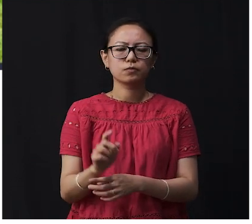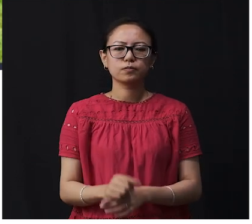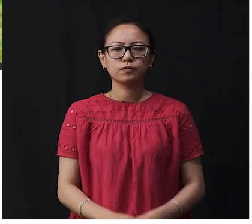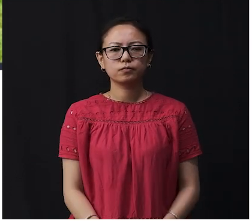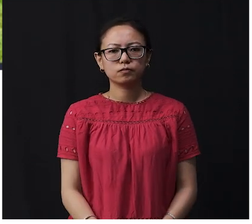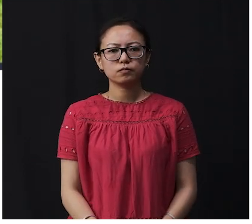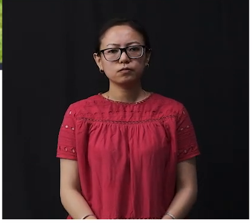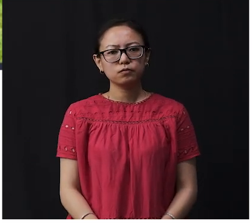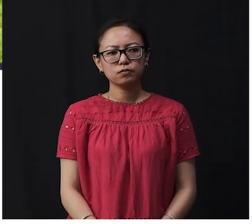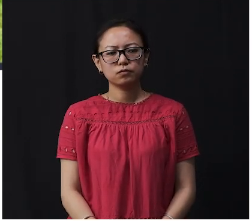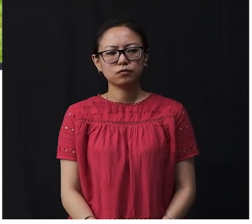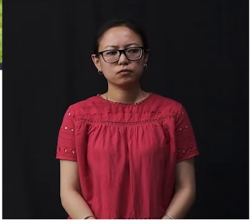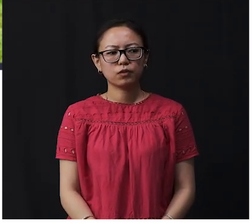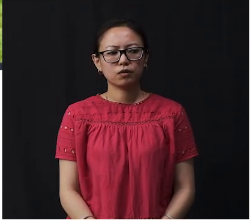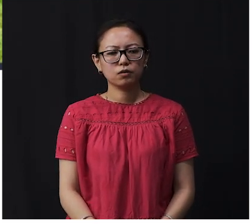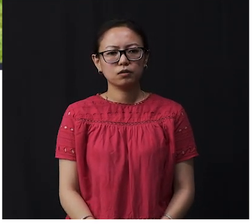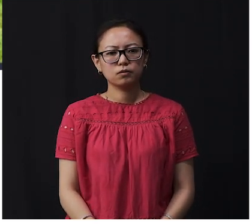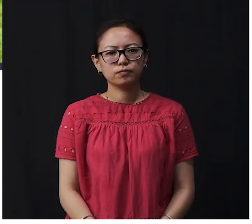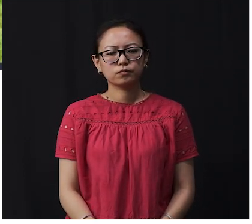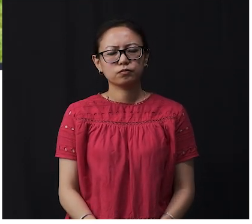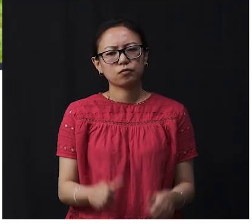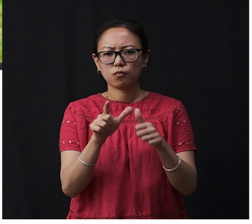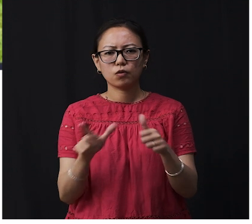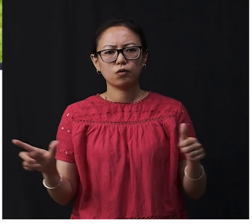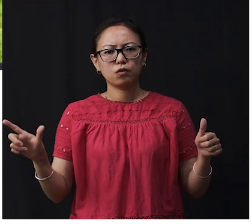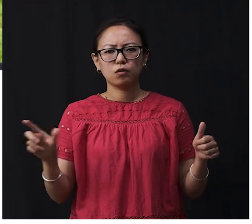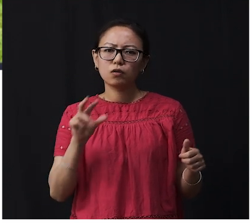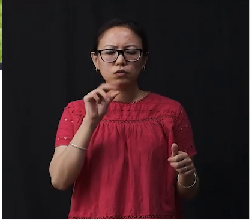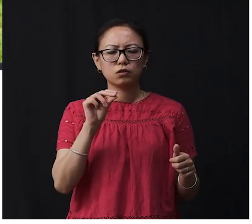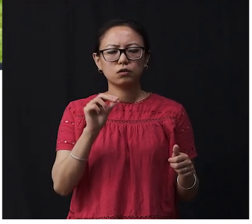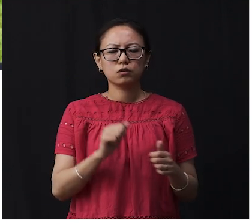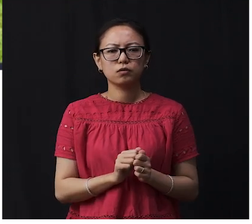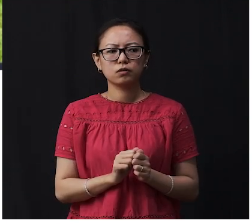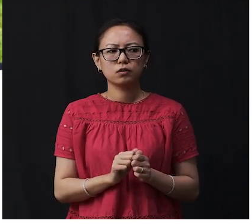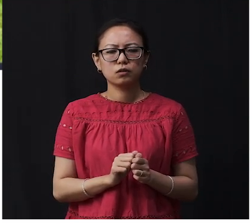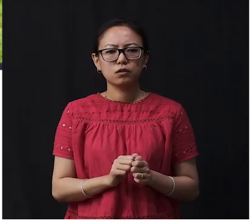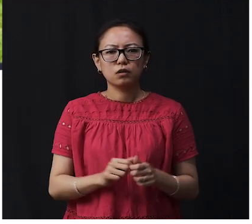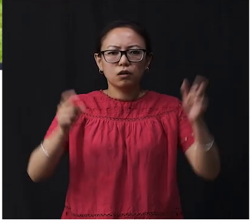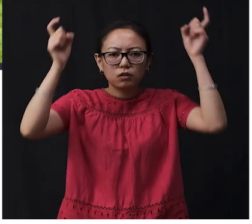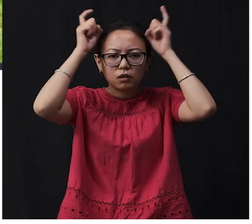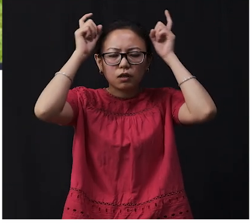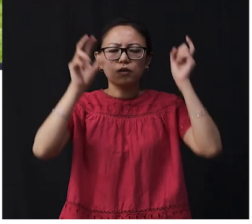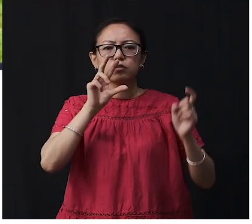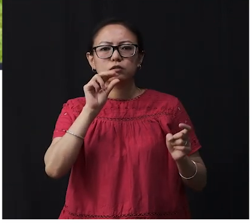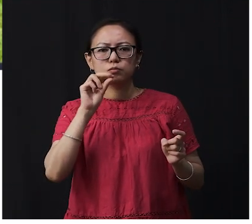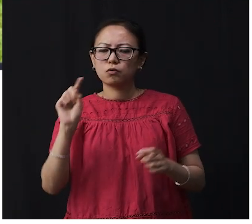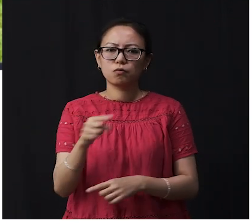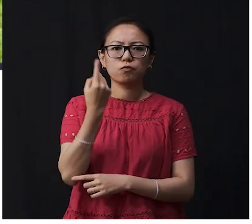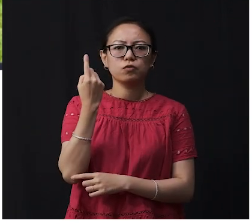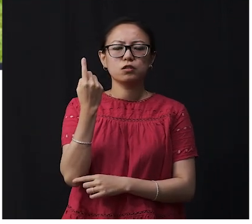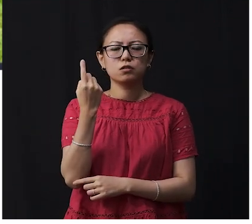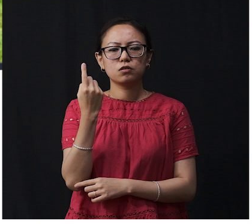back. Okay? Shall we all read together this? The cow spoke first. The cow